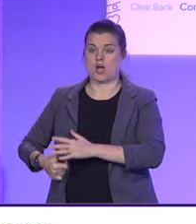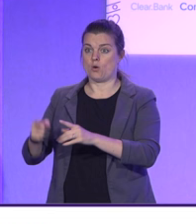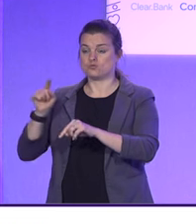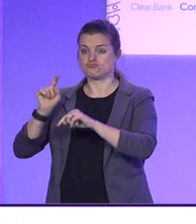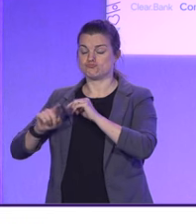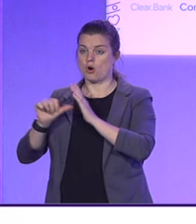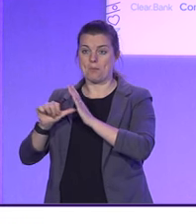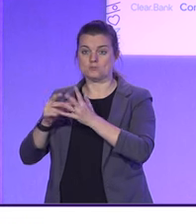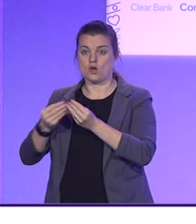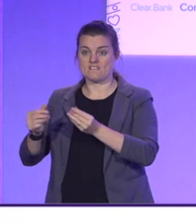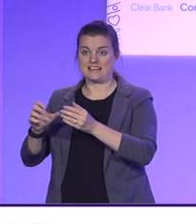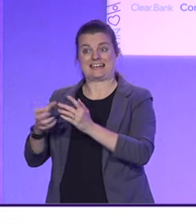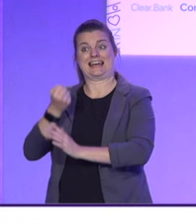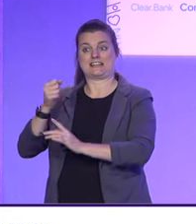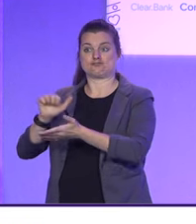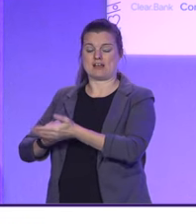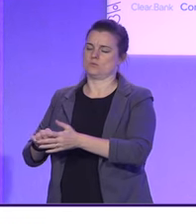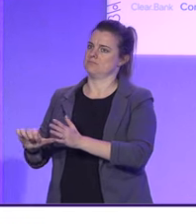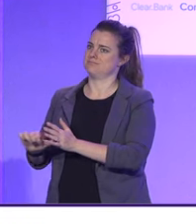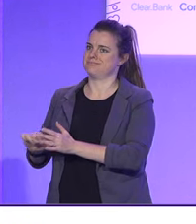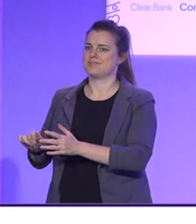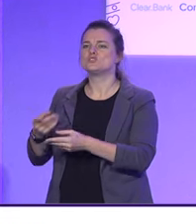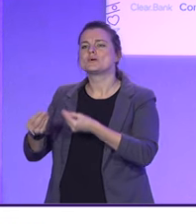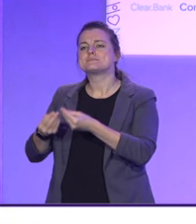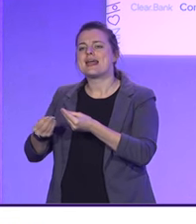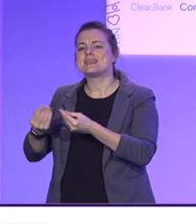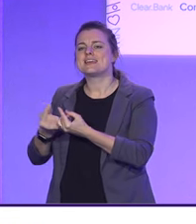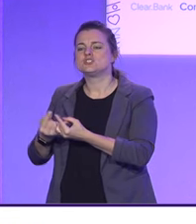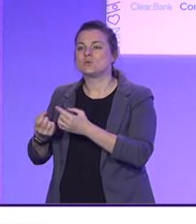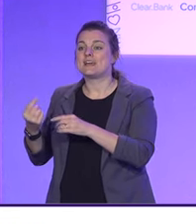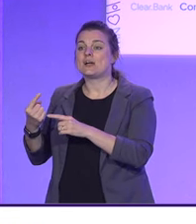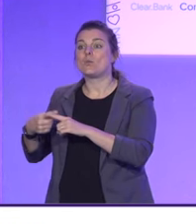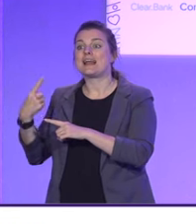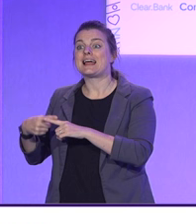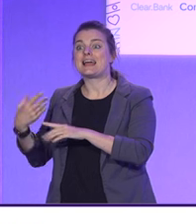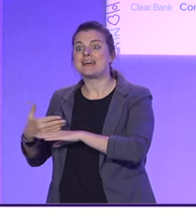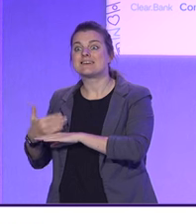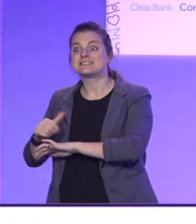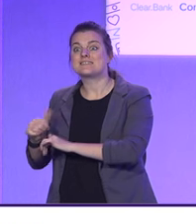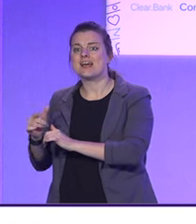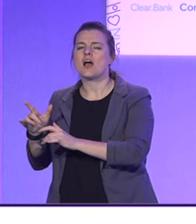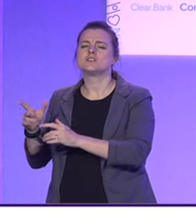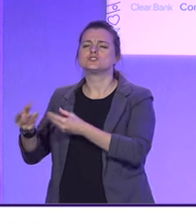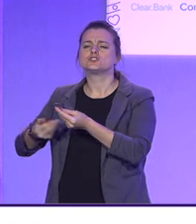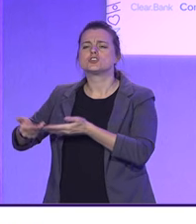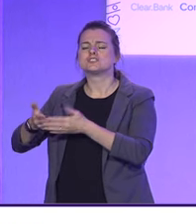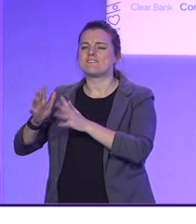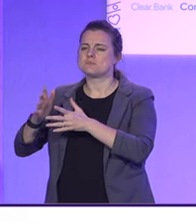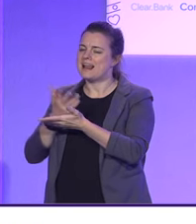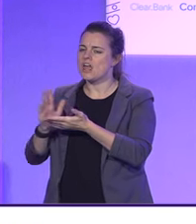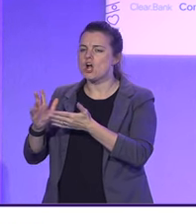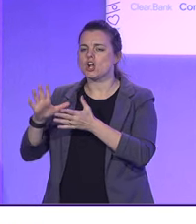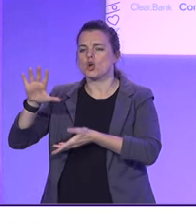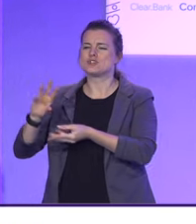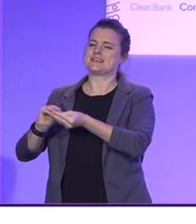right. It's essential to be able to explain the issue quickly and effectively, and discussions need to be clear, concise, and constructive. So